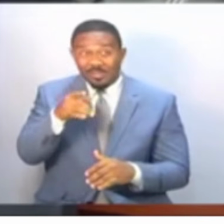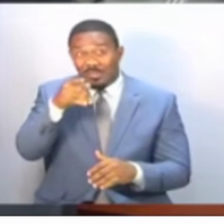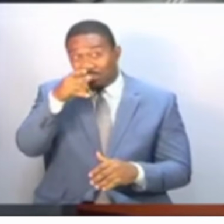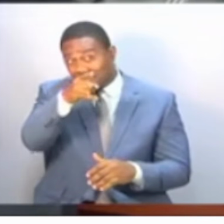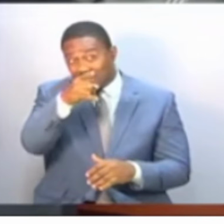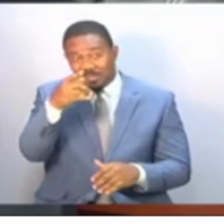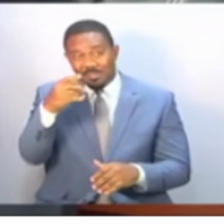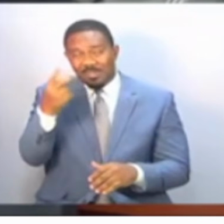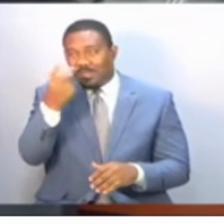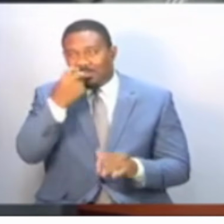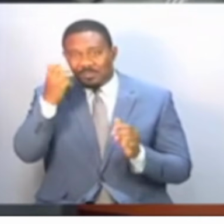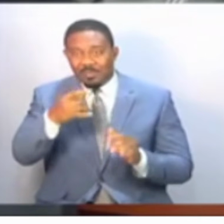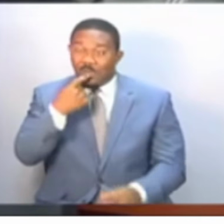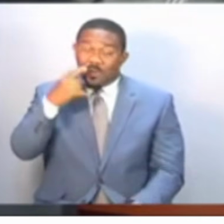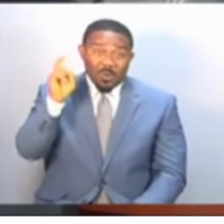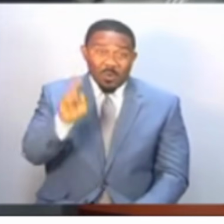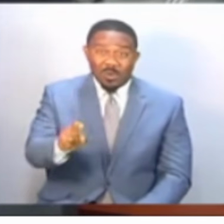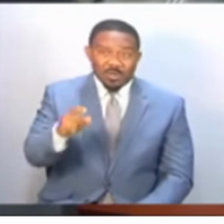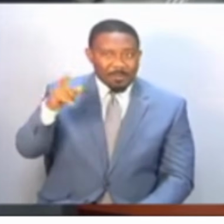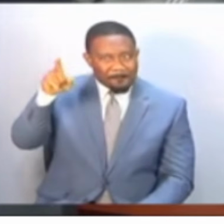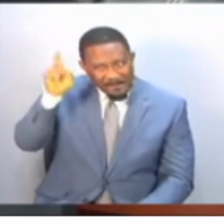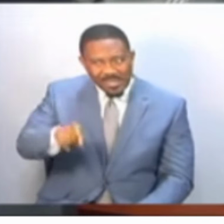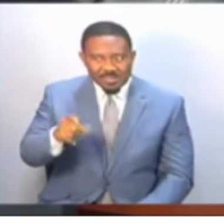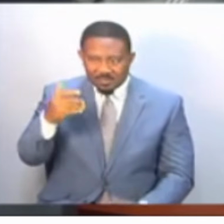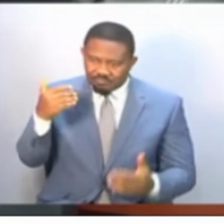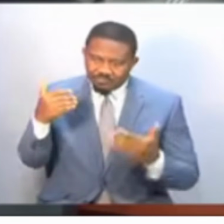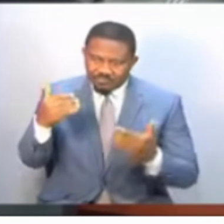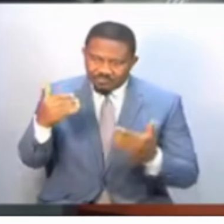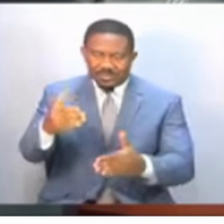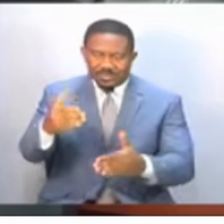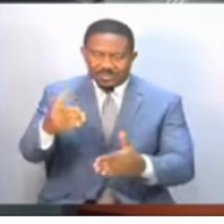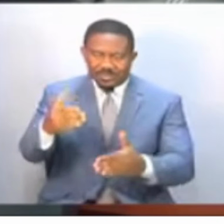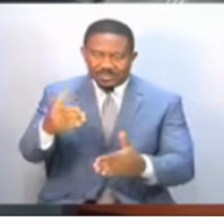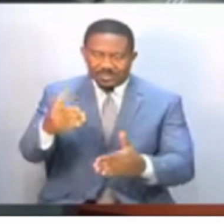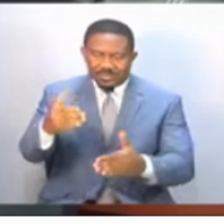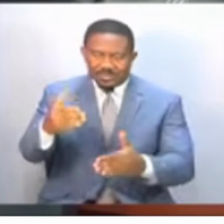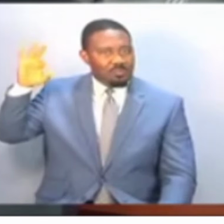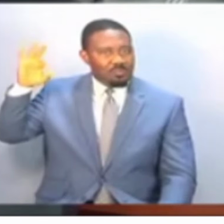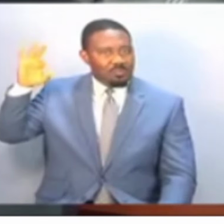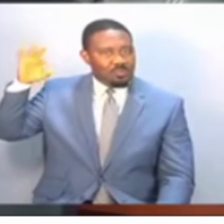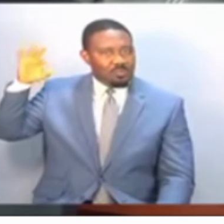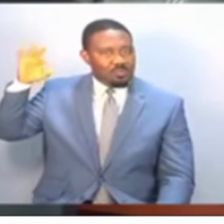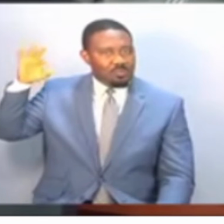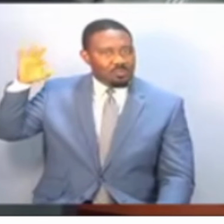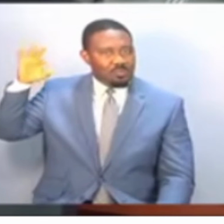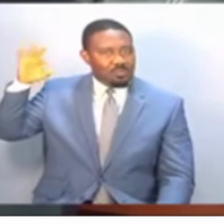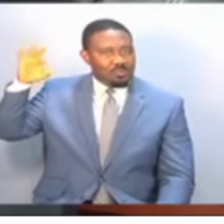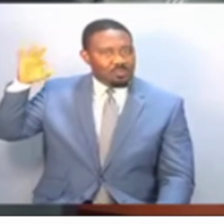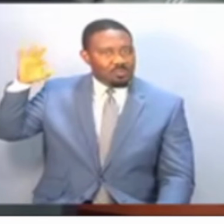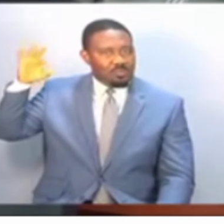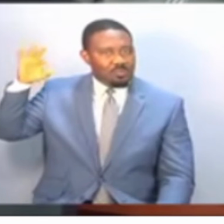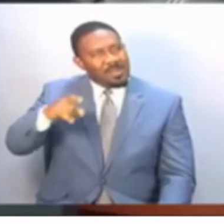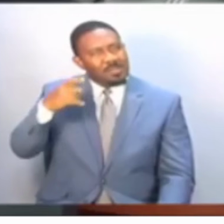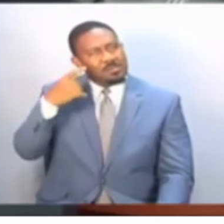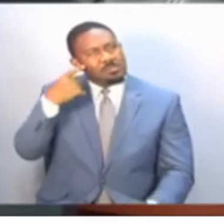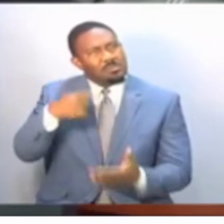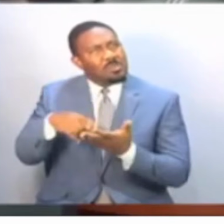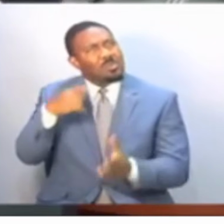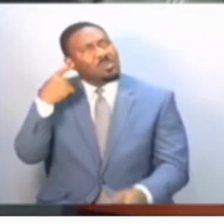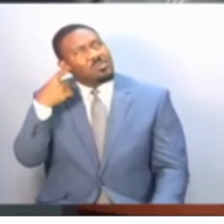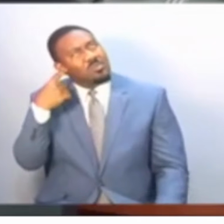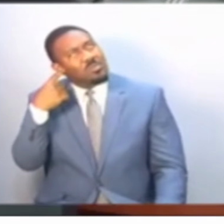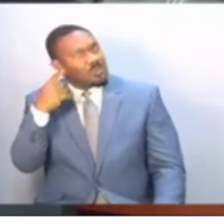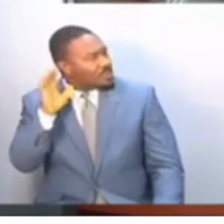Speaker directs that the bell be rung, he has to ask the clerk to verify that the ringing is also